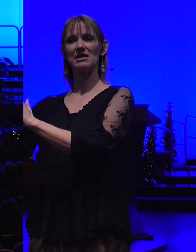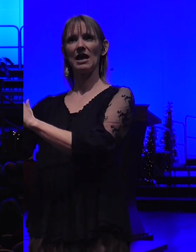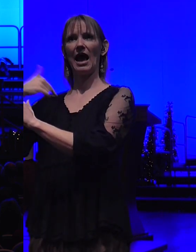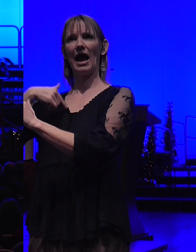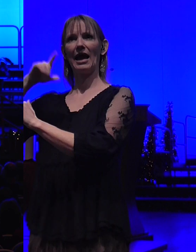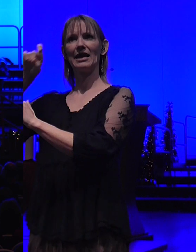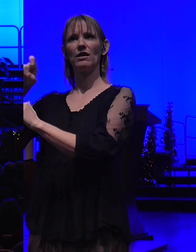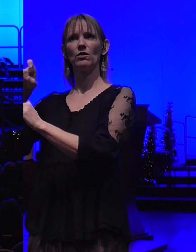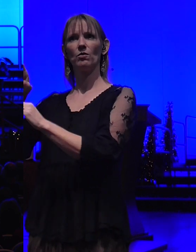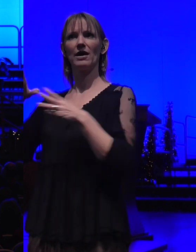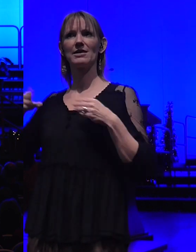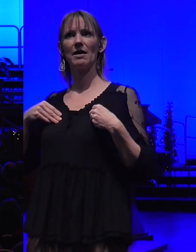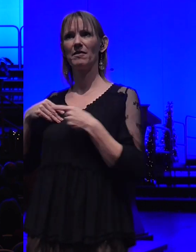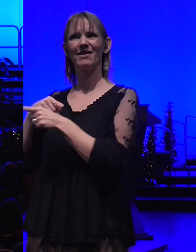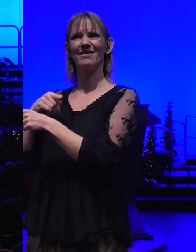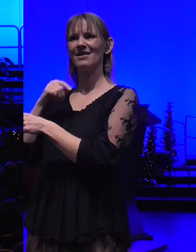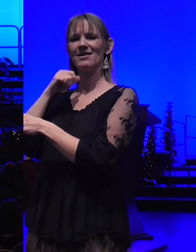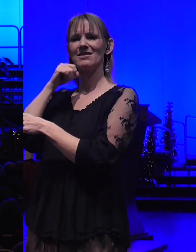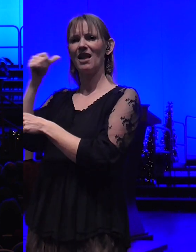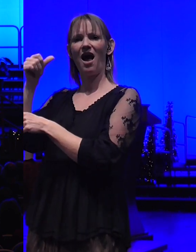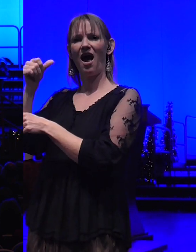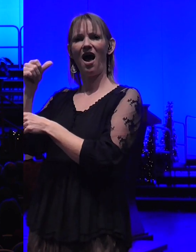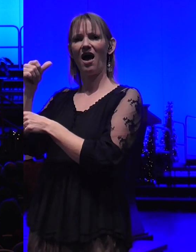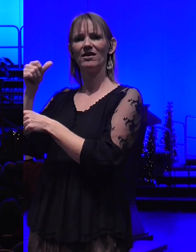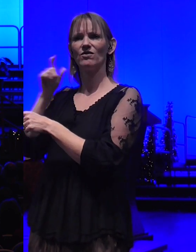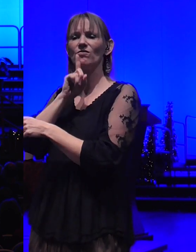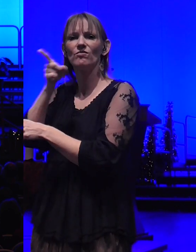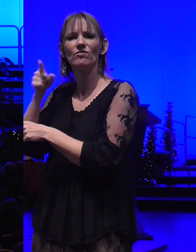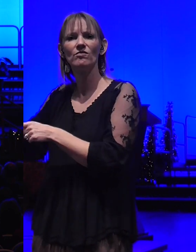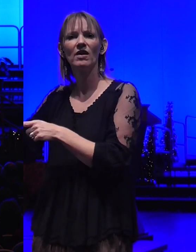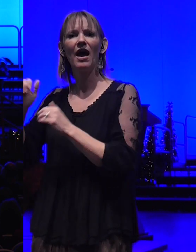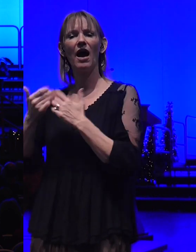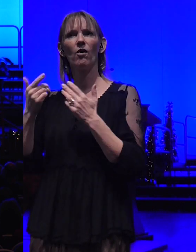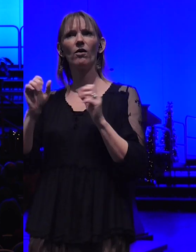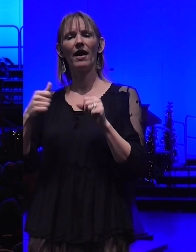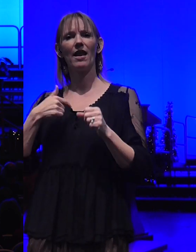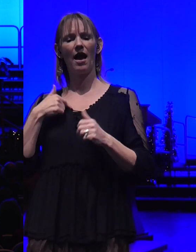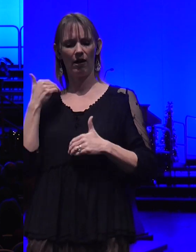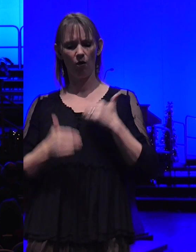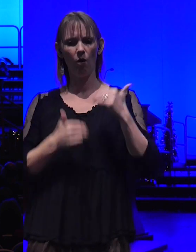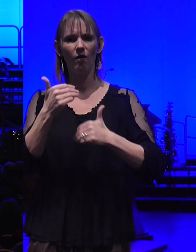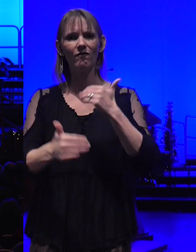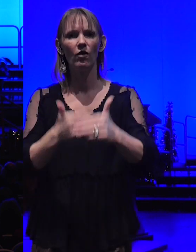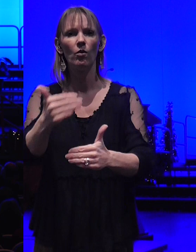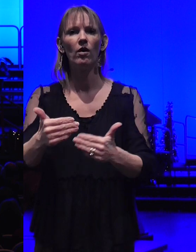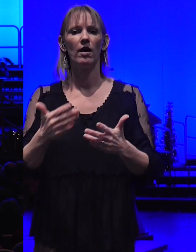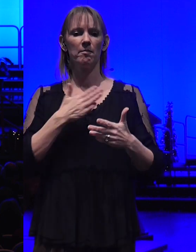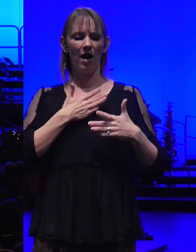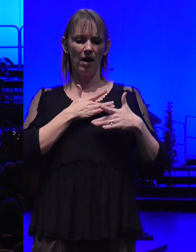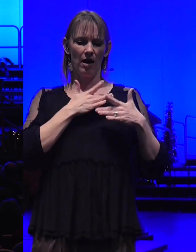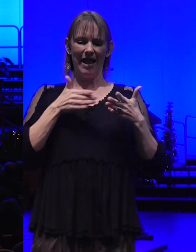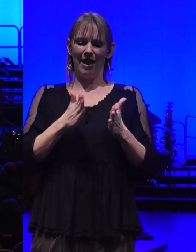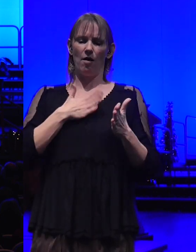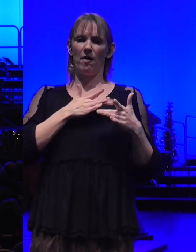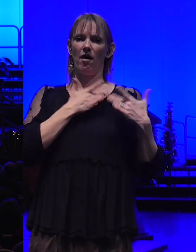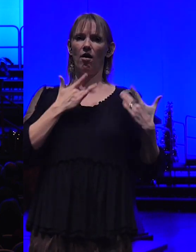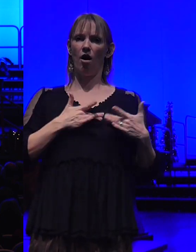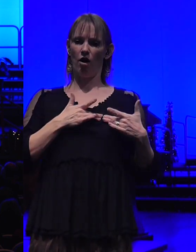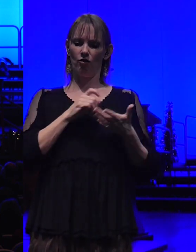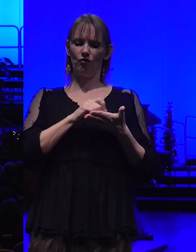not law for me, but that I can go forward? How can I let my heart write a new and a higher story for me?